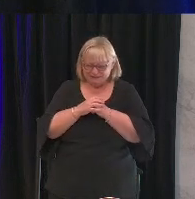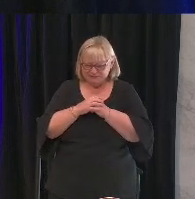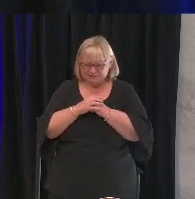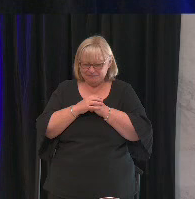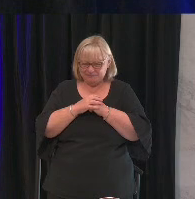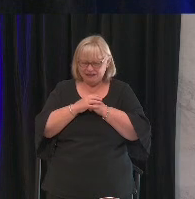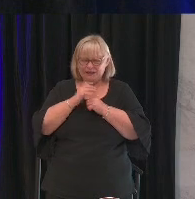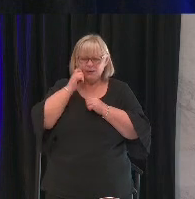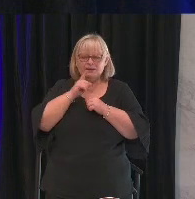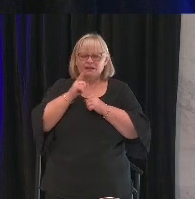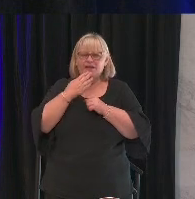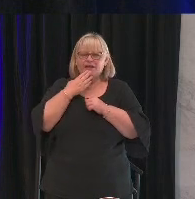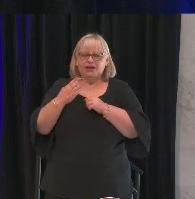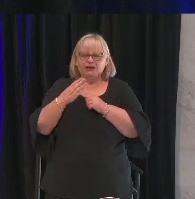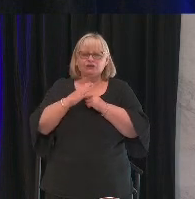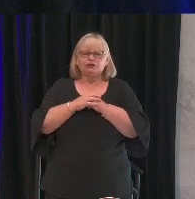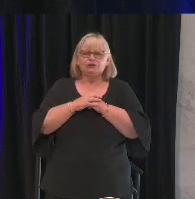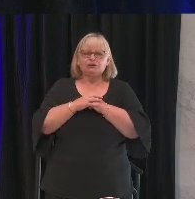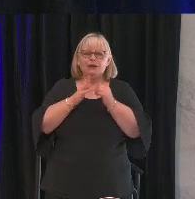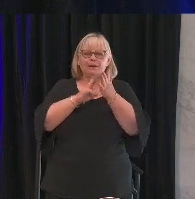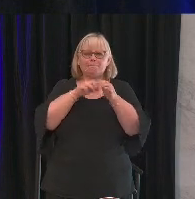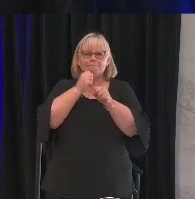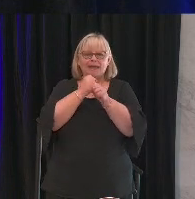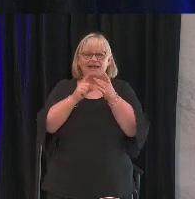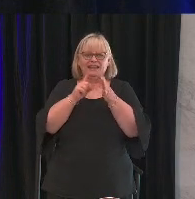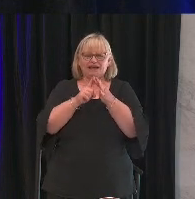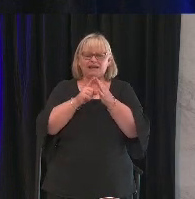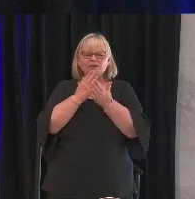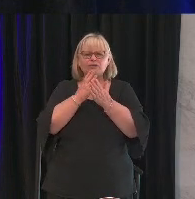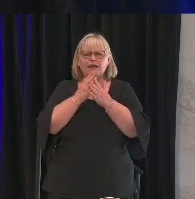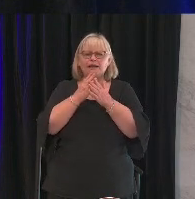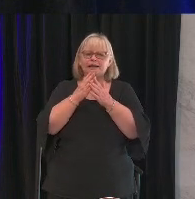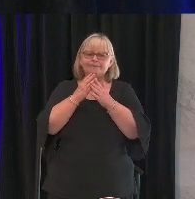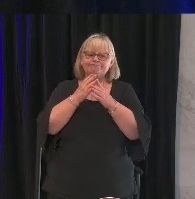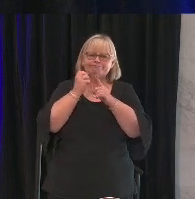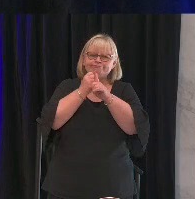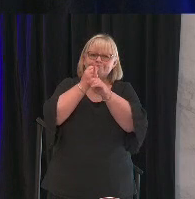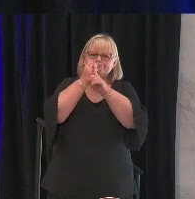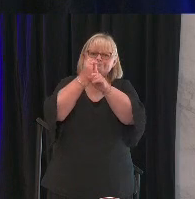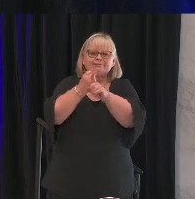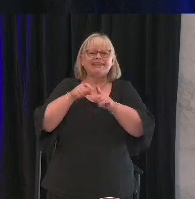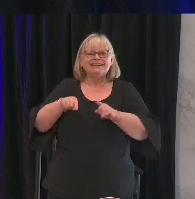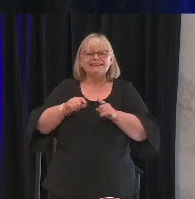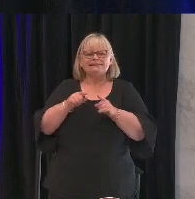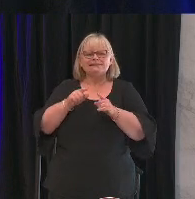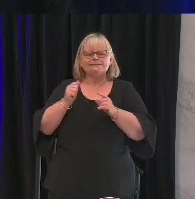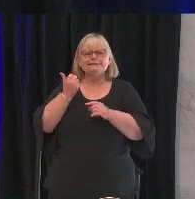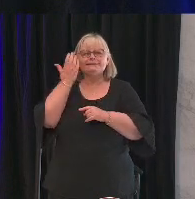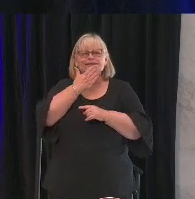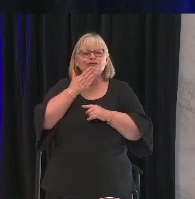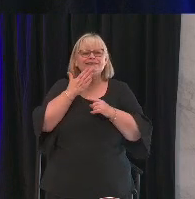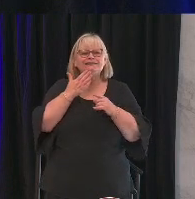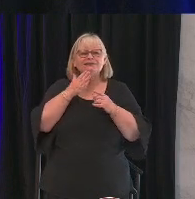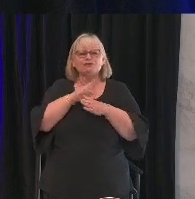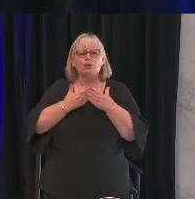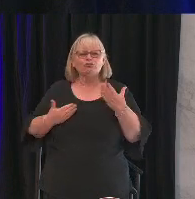We'd like to thank Magabala, especially because for championing such incredible Indigenous stories. You know, it's so important for